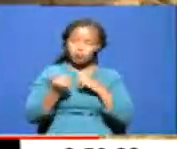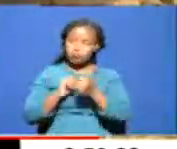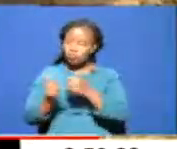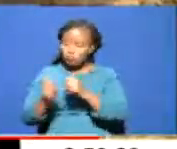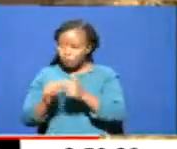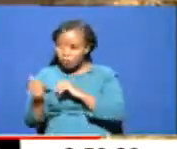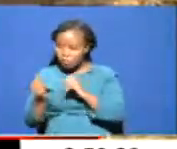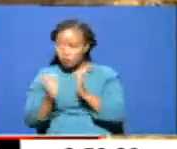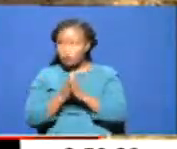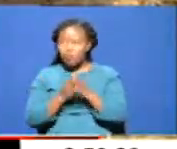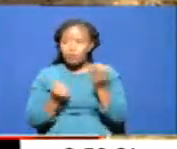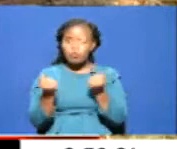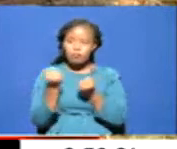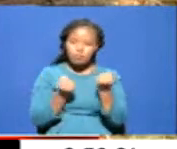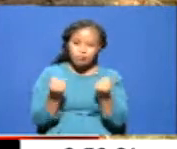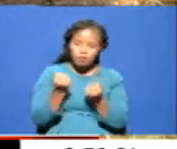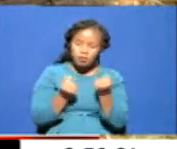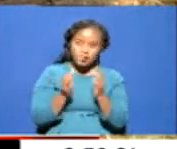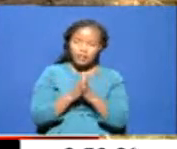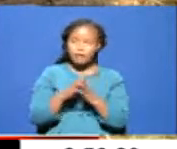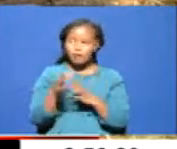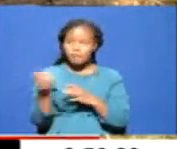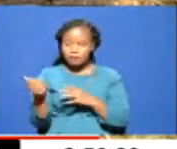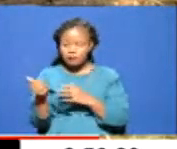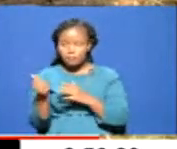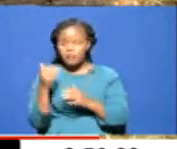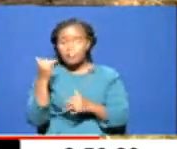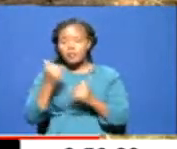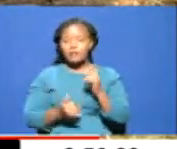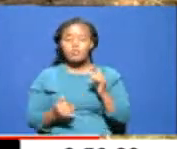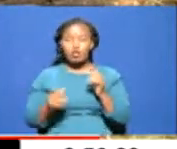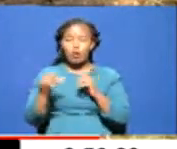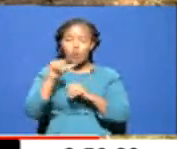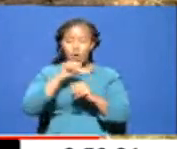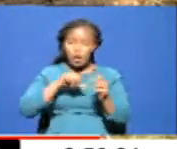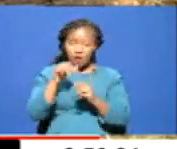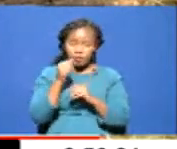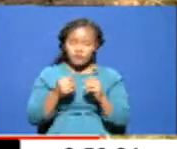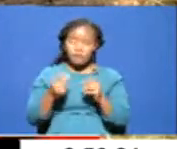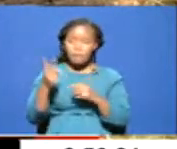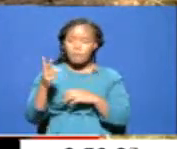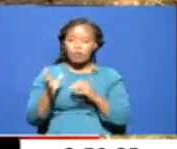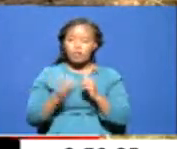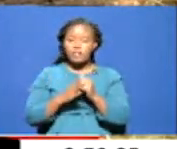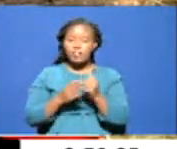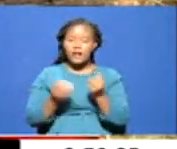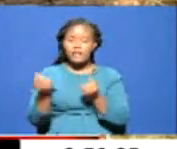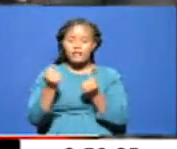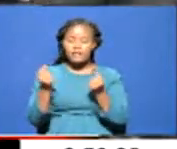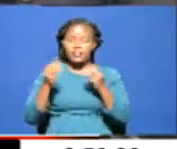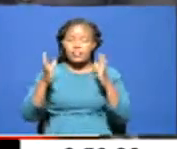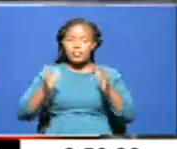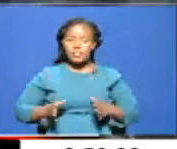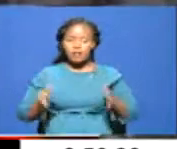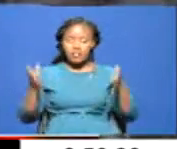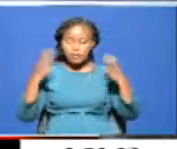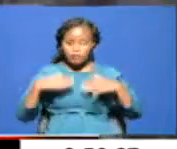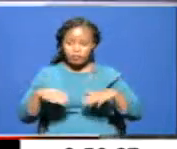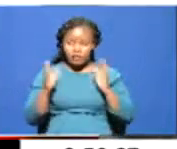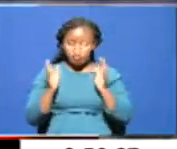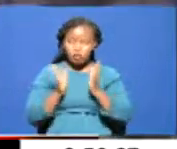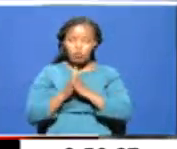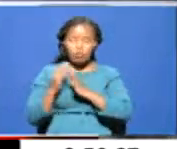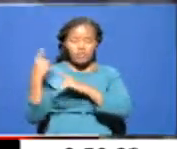cars, quads and badges. In the final round, 29 drivers completed survey at the mud splattering experience